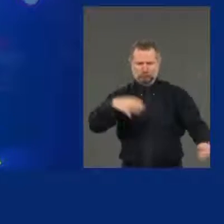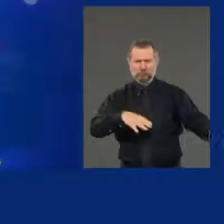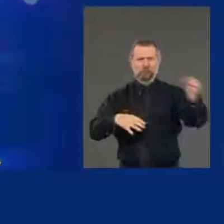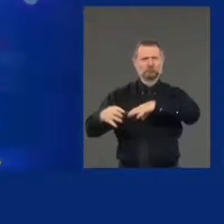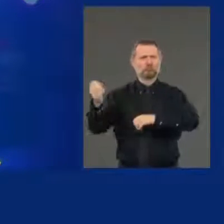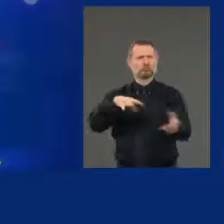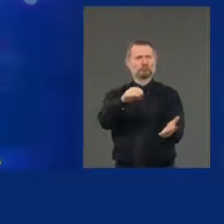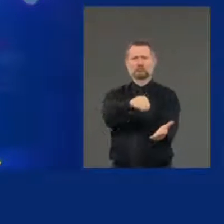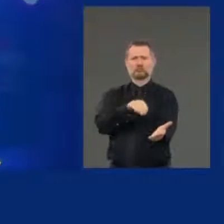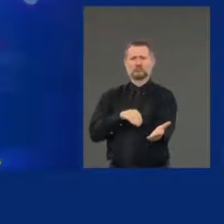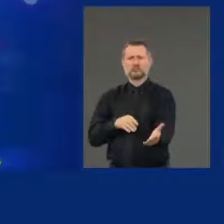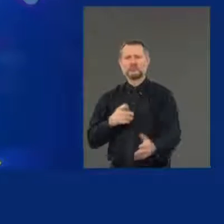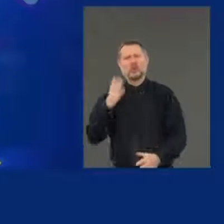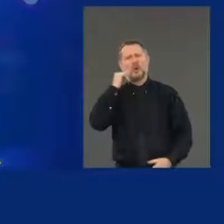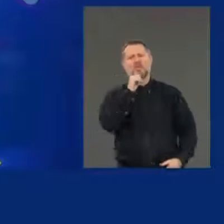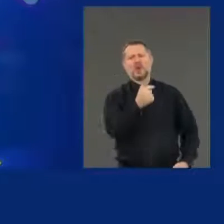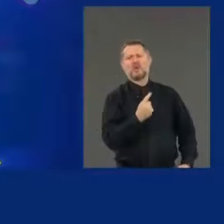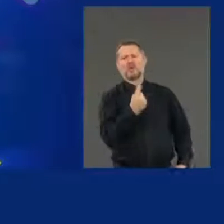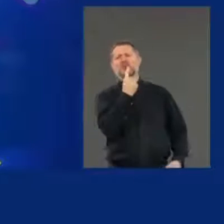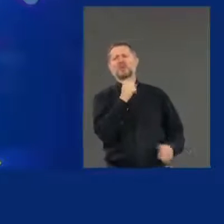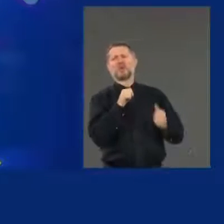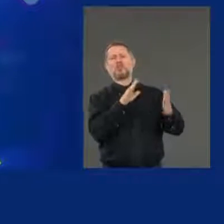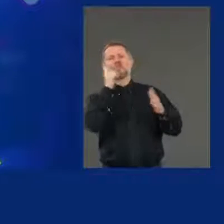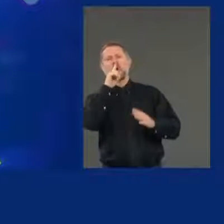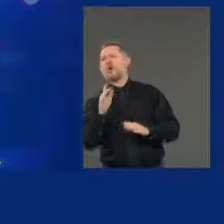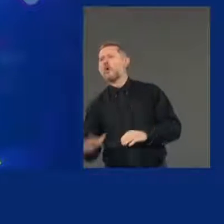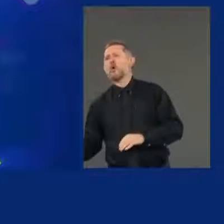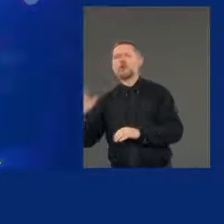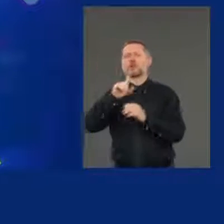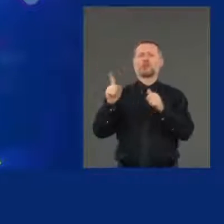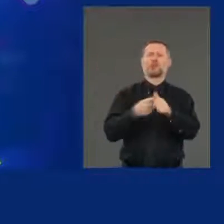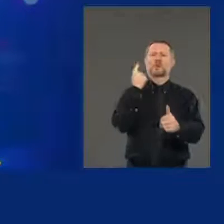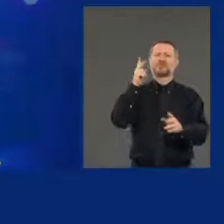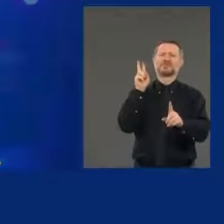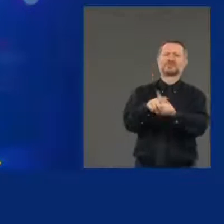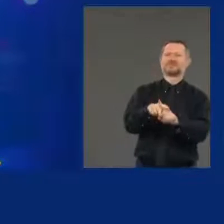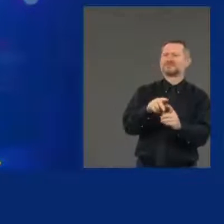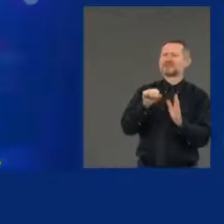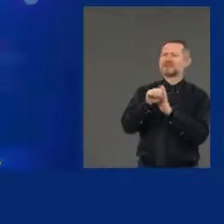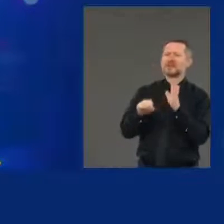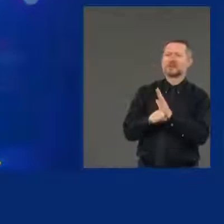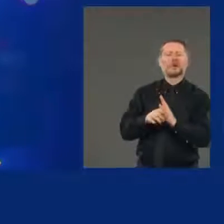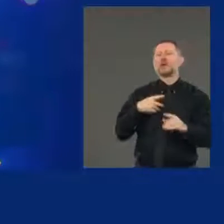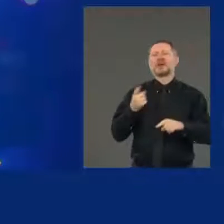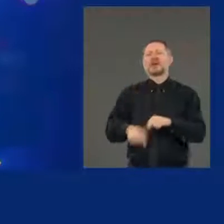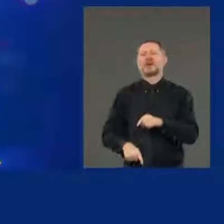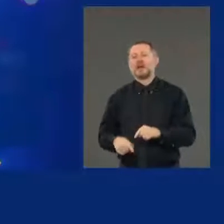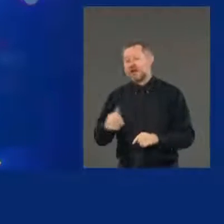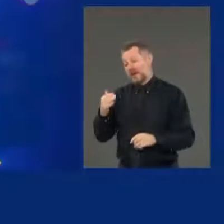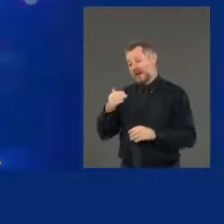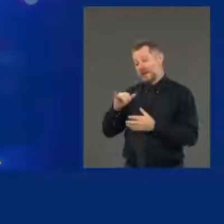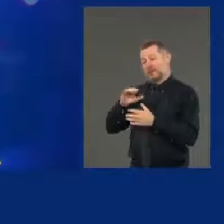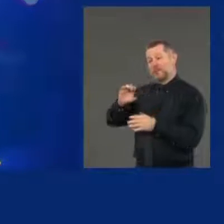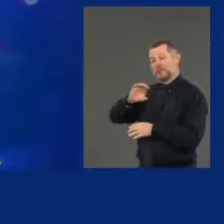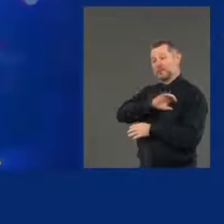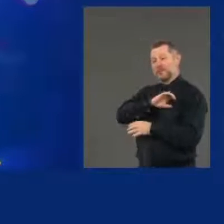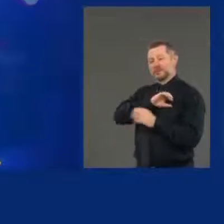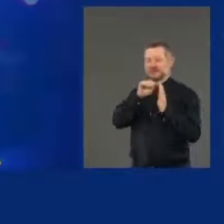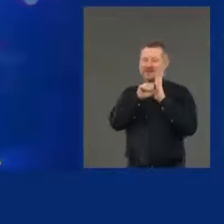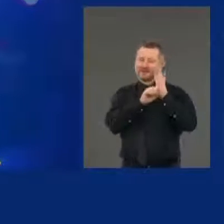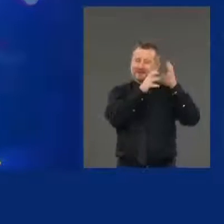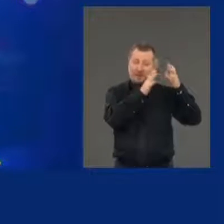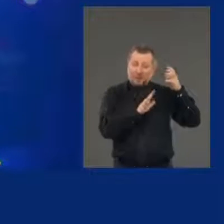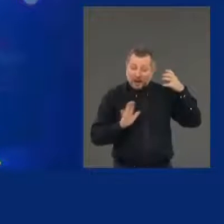statewide? There is no such thing as a statewide police department. That's the state police. But every community has its own